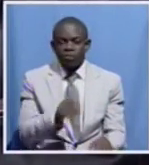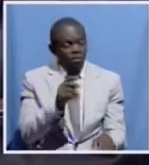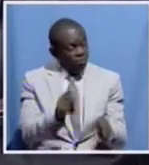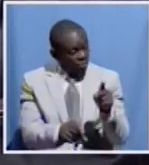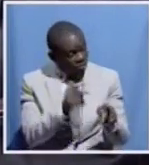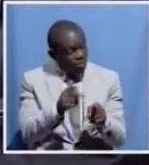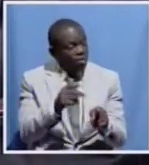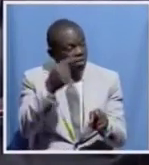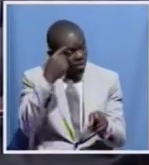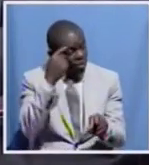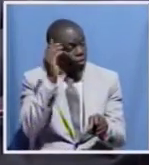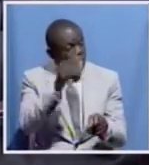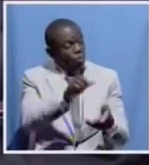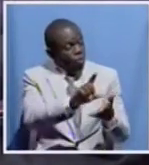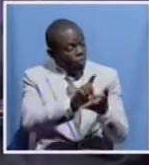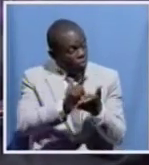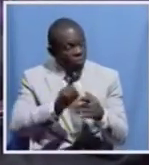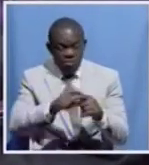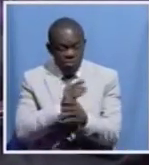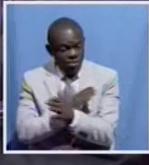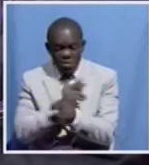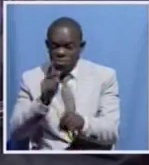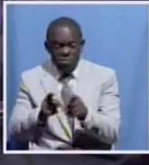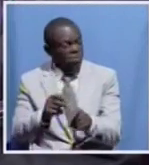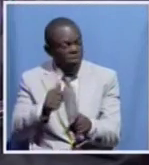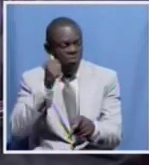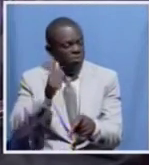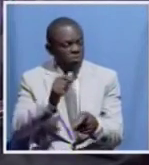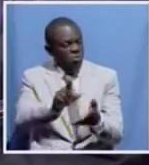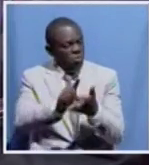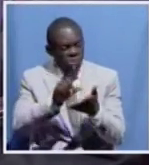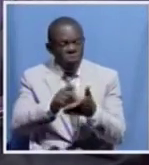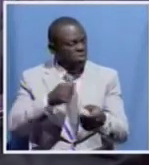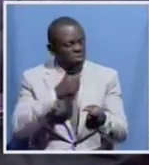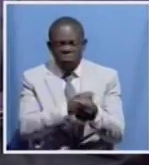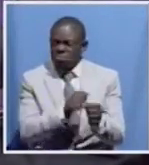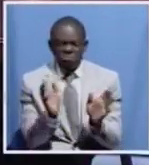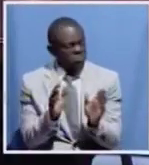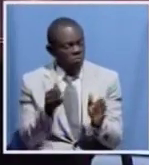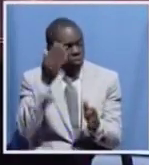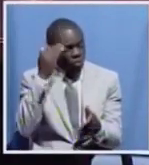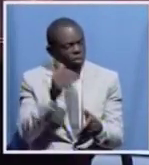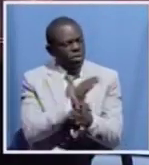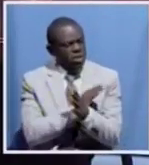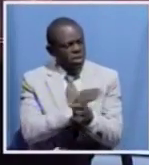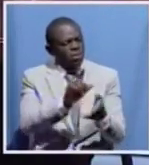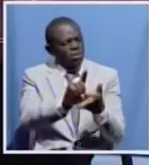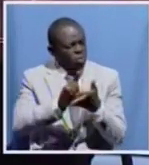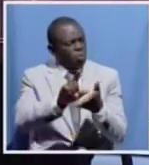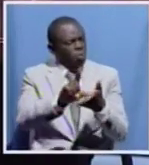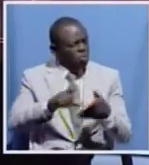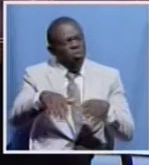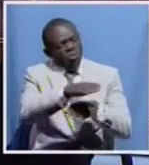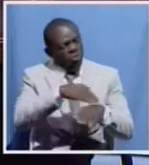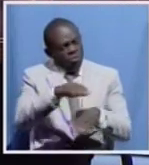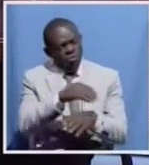loans now. They feel, yes, probably as a country we have overborrowed. No. We haven't.